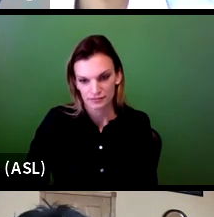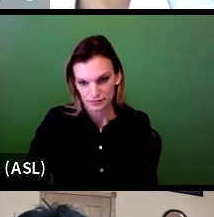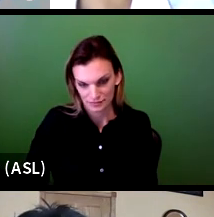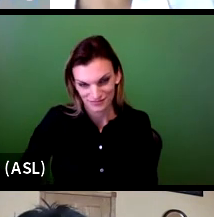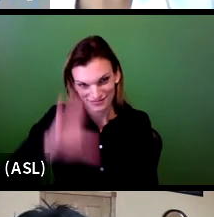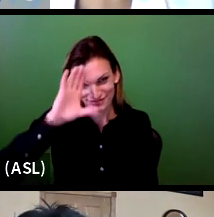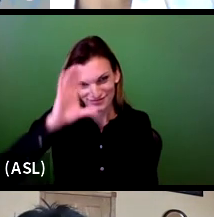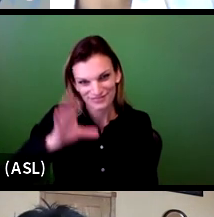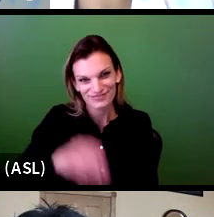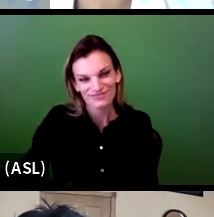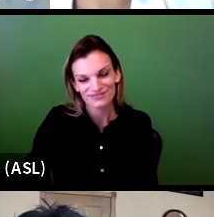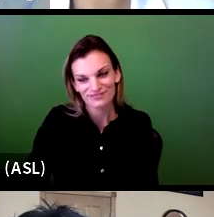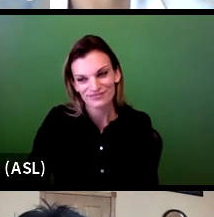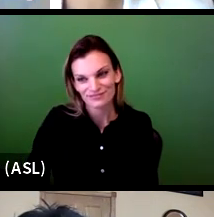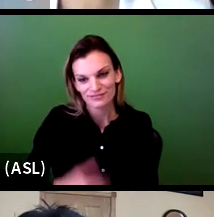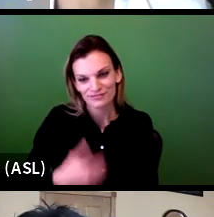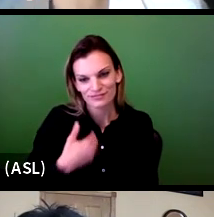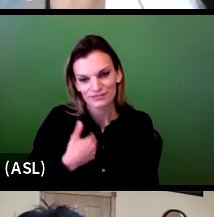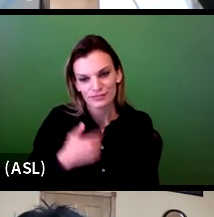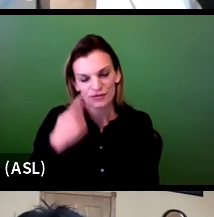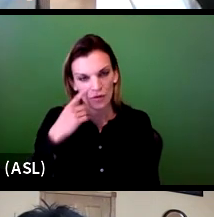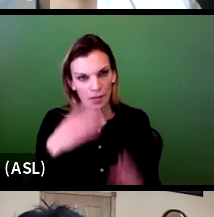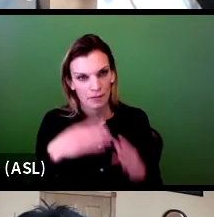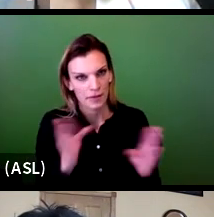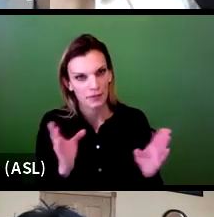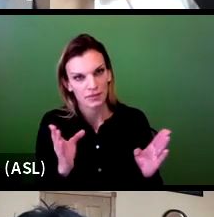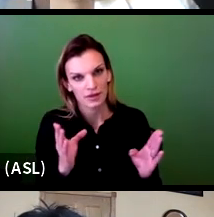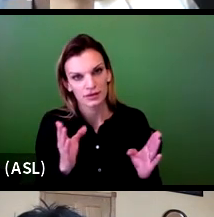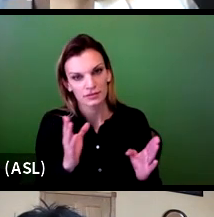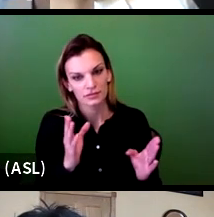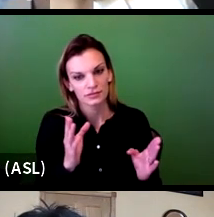Hi, I was just more for the public.